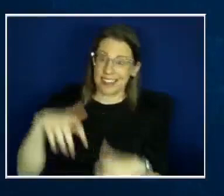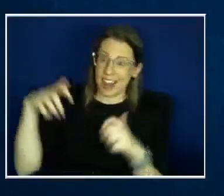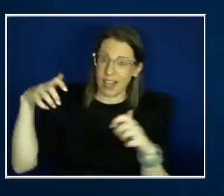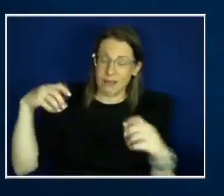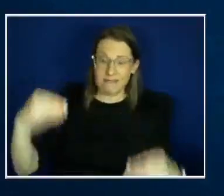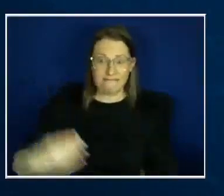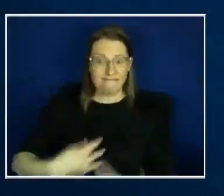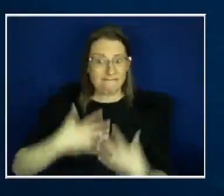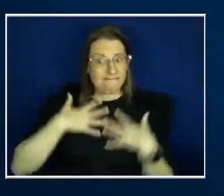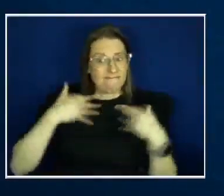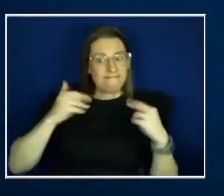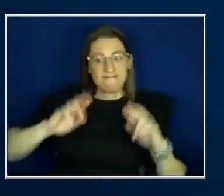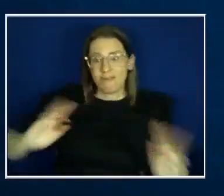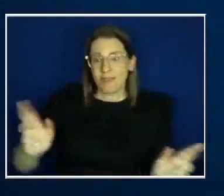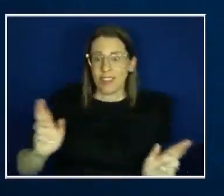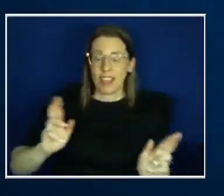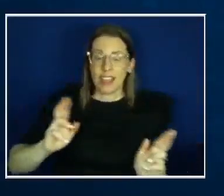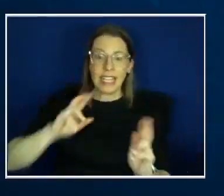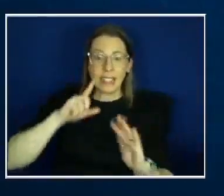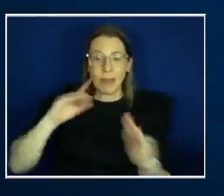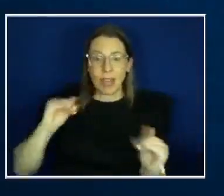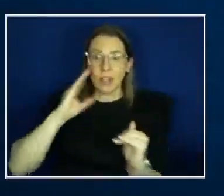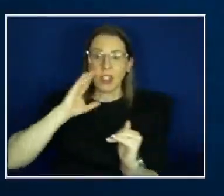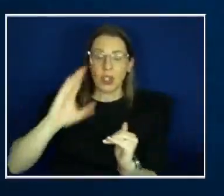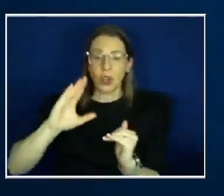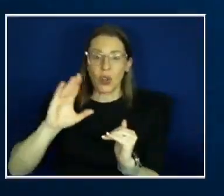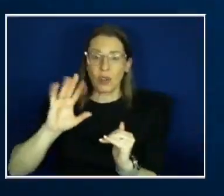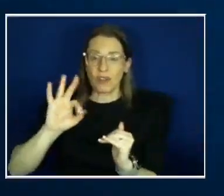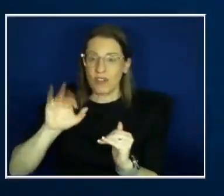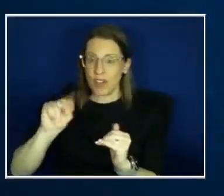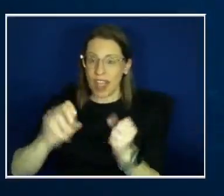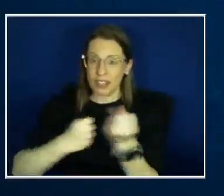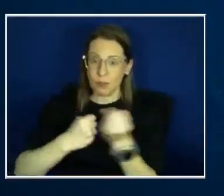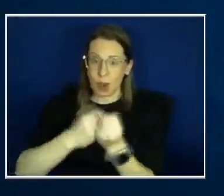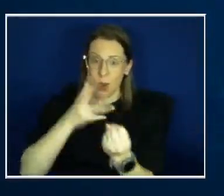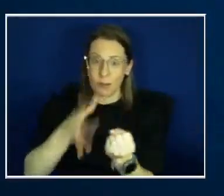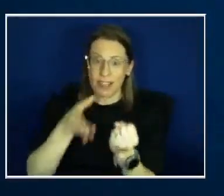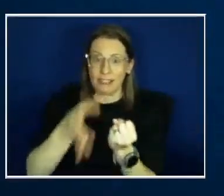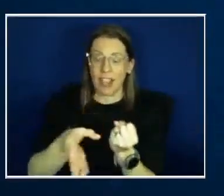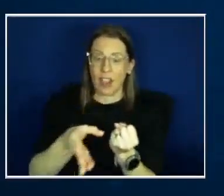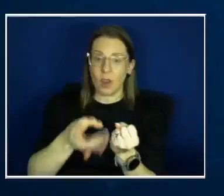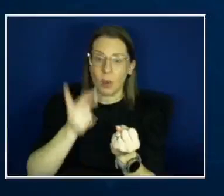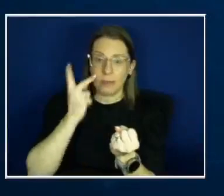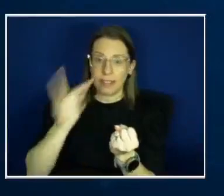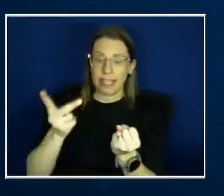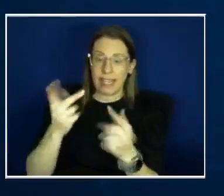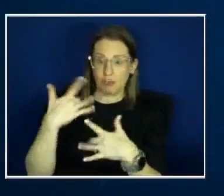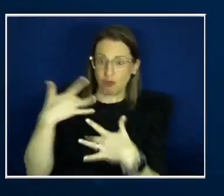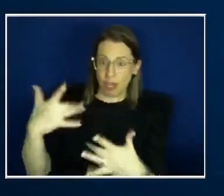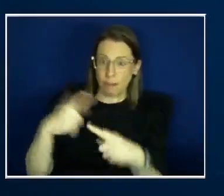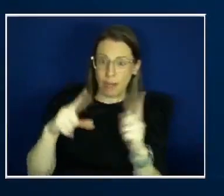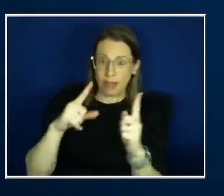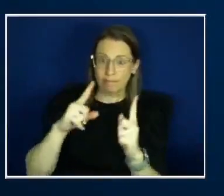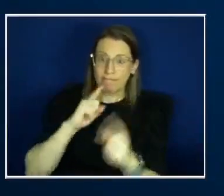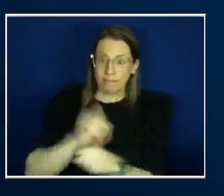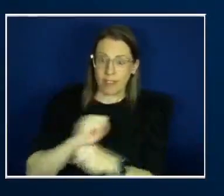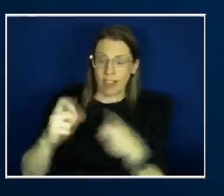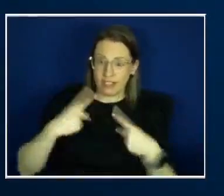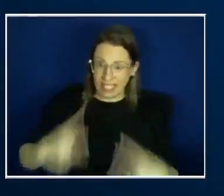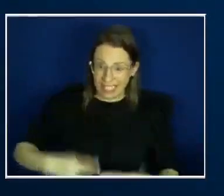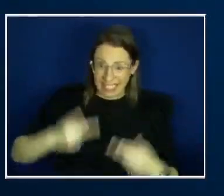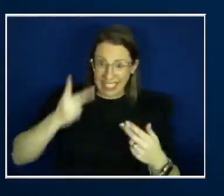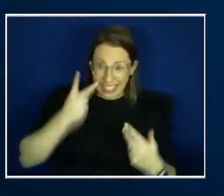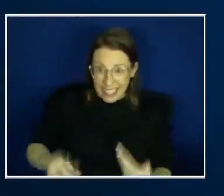expected it. We knew the fan support would be there. We've seen the trends. But to actually physically be here, see it in person,